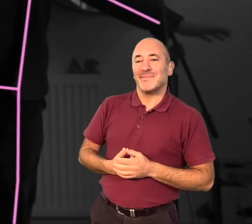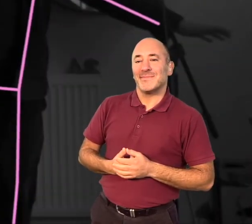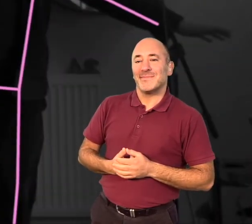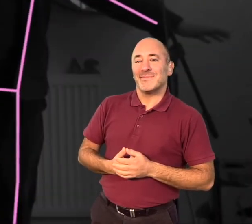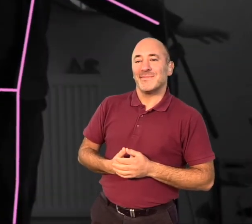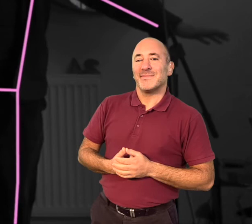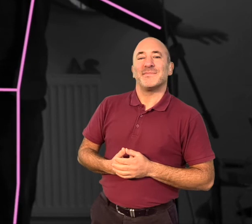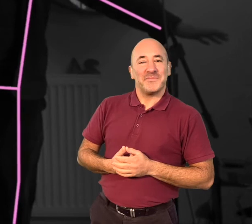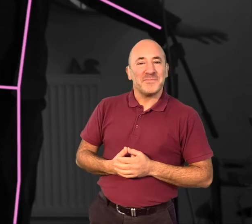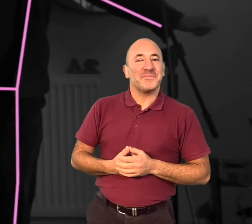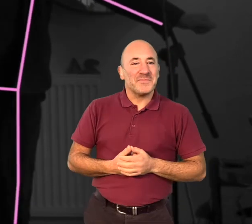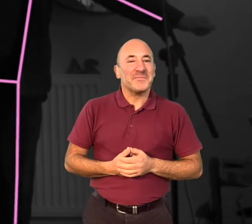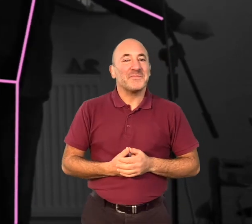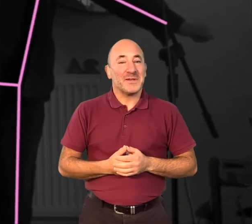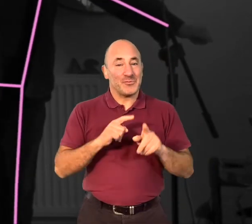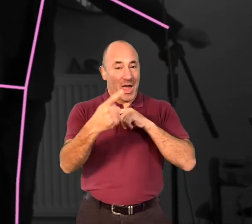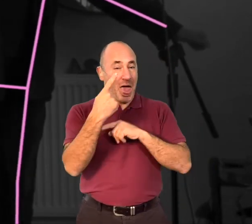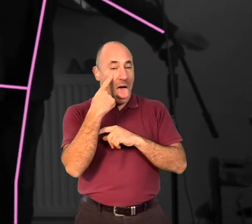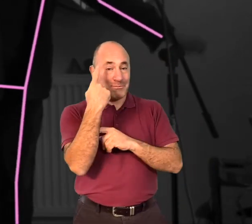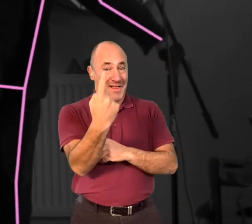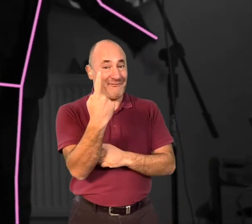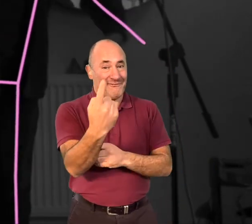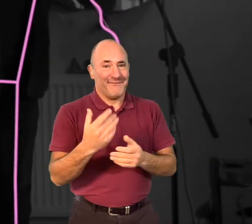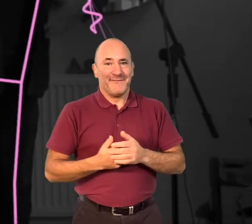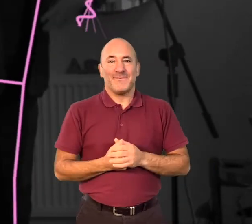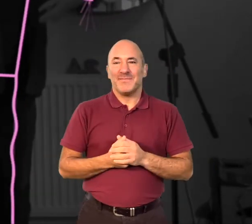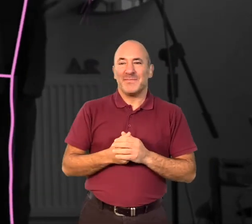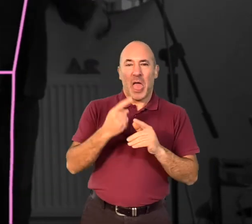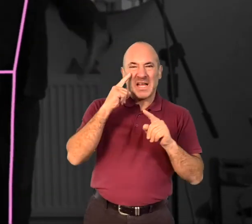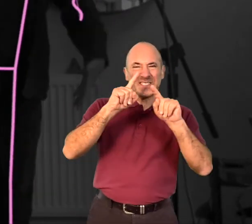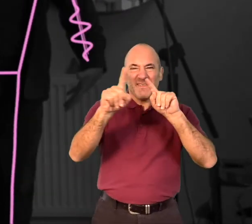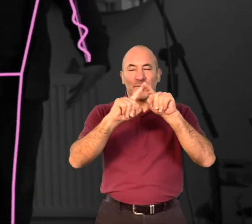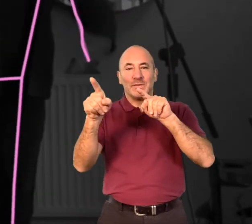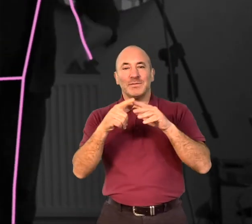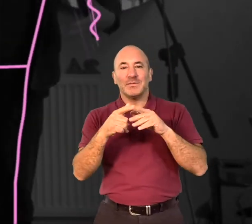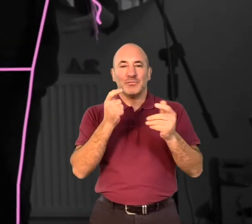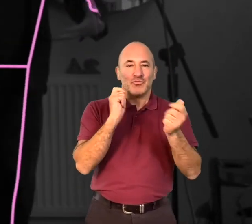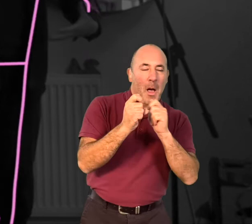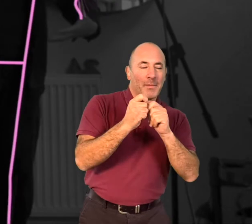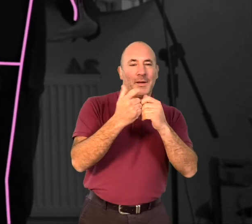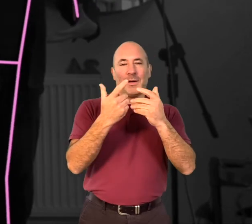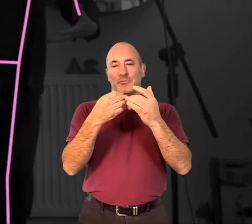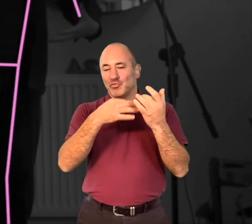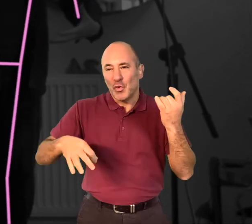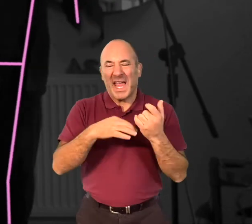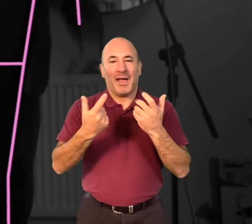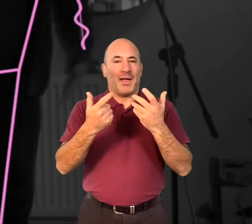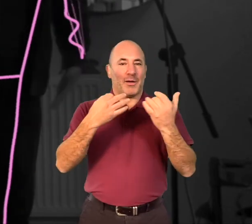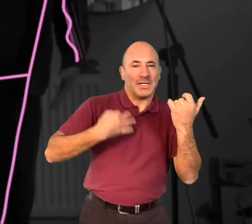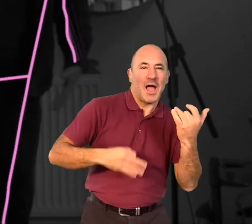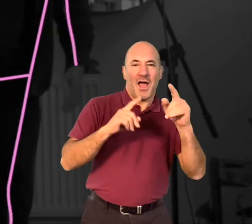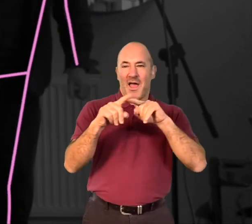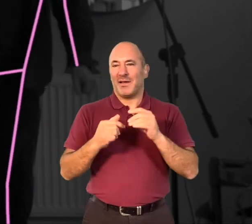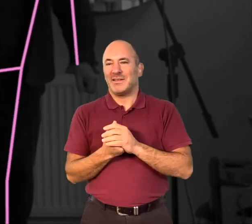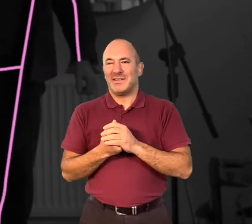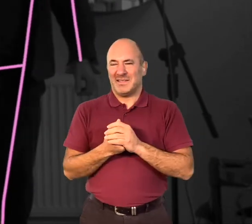Nice. Okay. So give that a go for a little while. Try the different instruments with your whole body. I really like the drums.